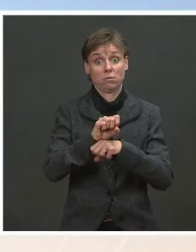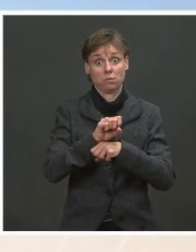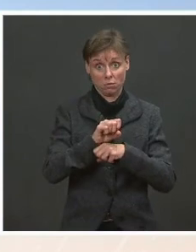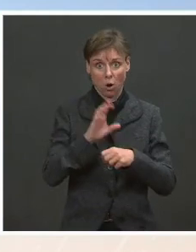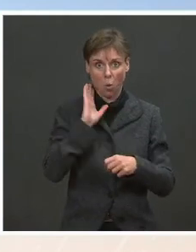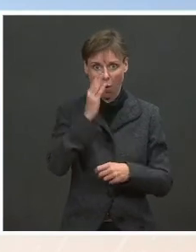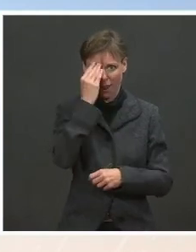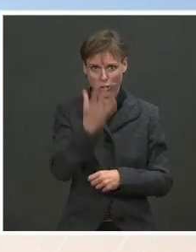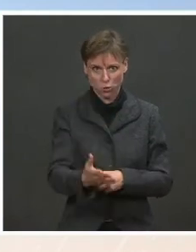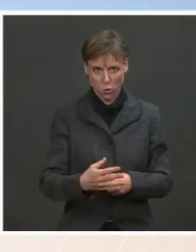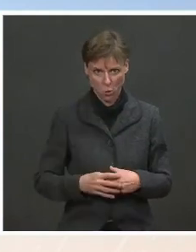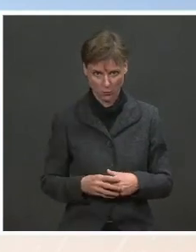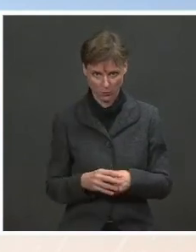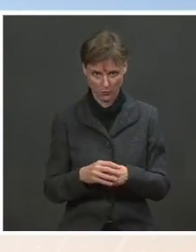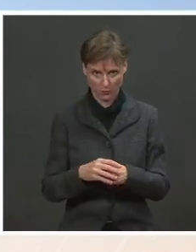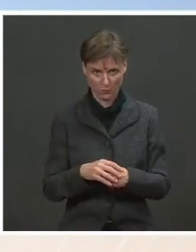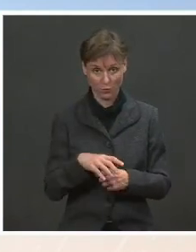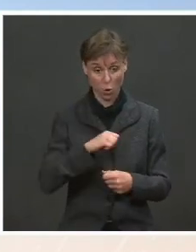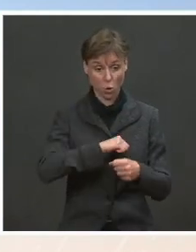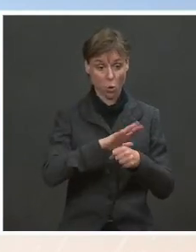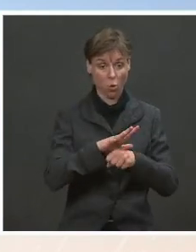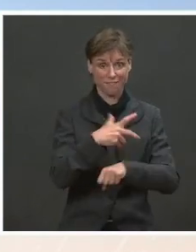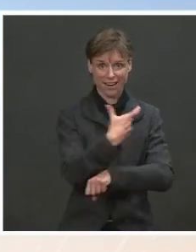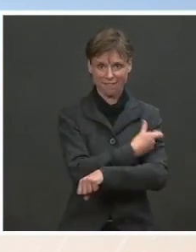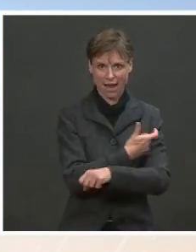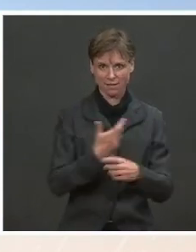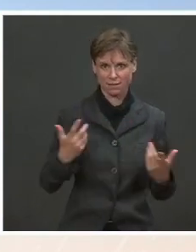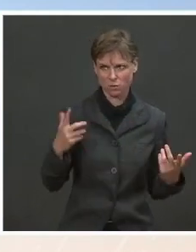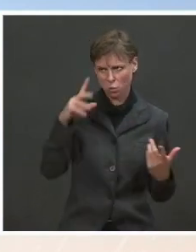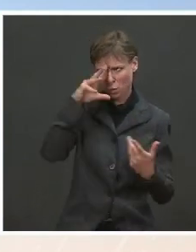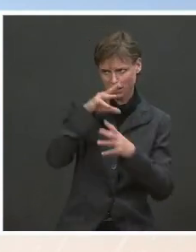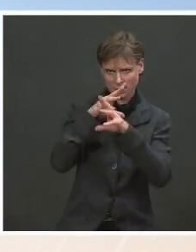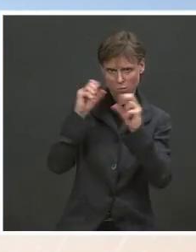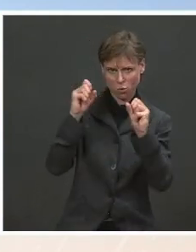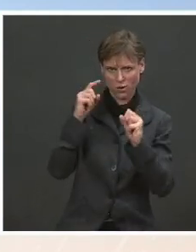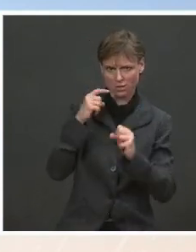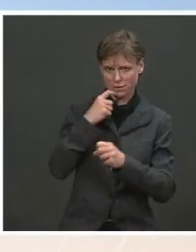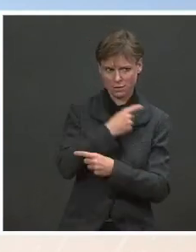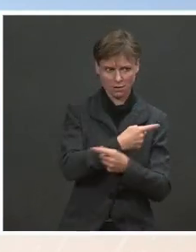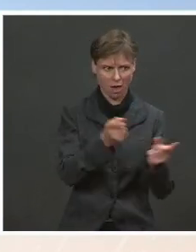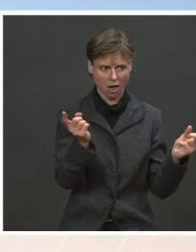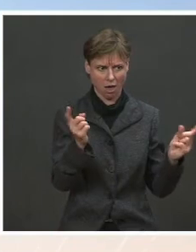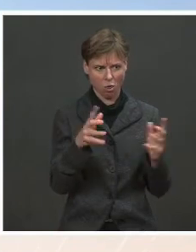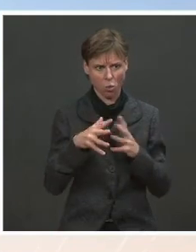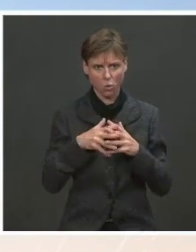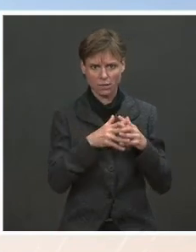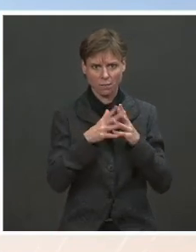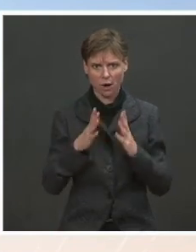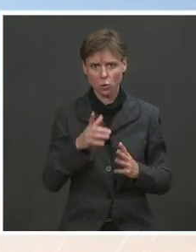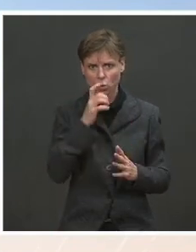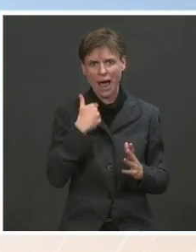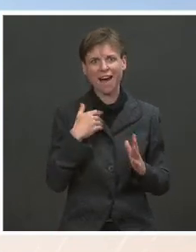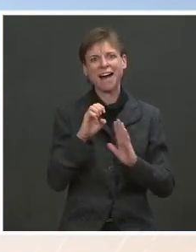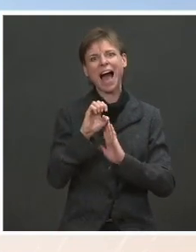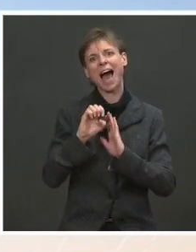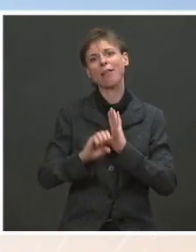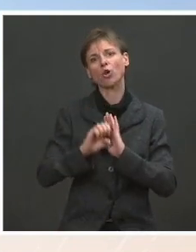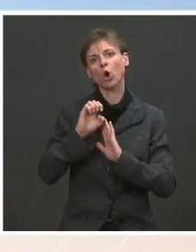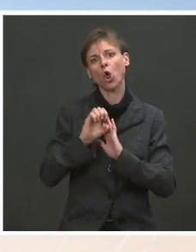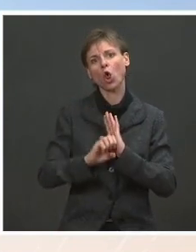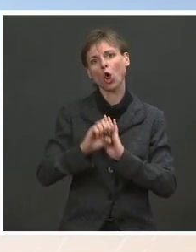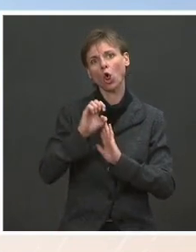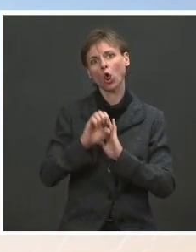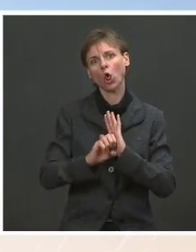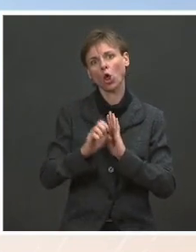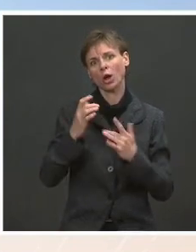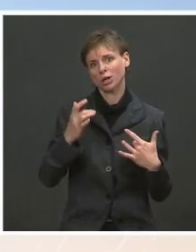the COVID-19 vaccines, what does the President say to Americans who have ethical concerns about taking some of those vaccines,